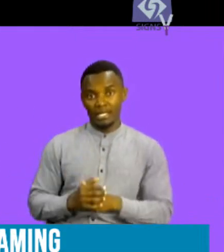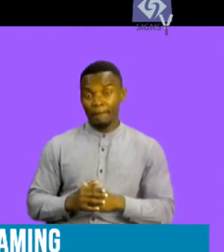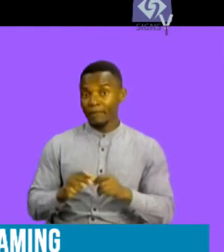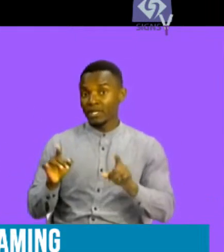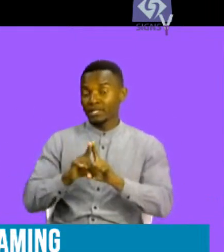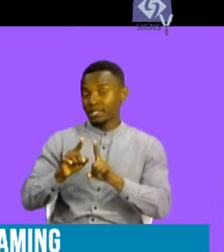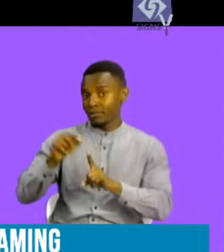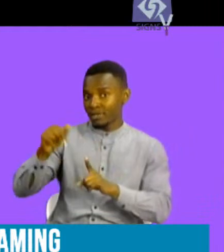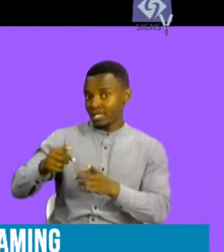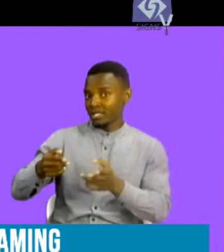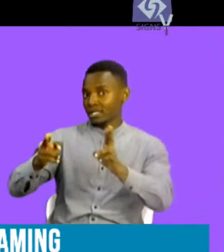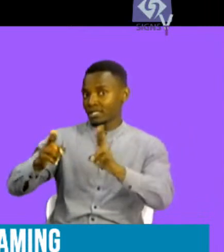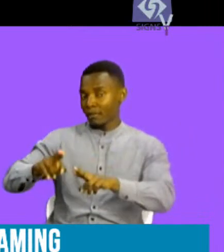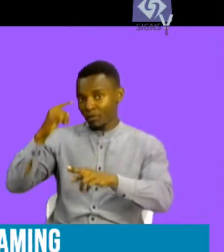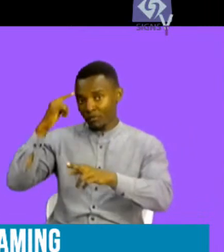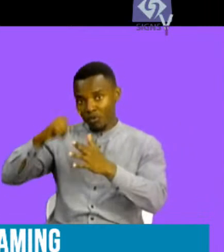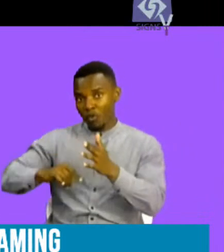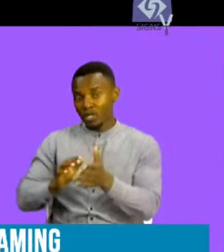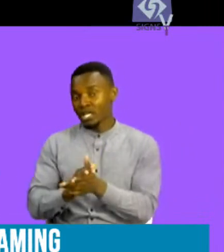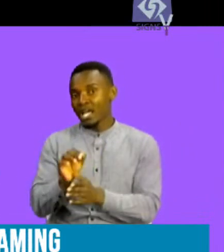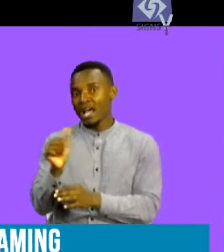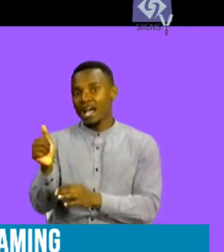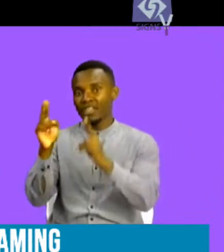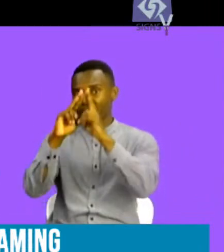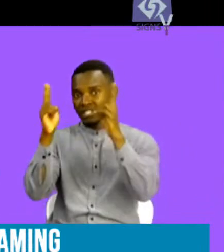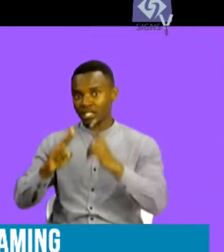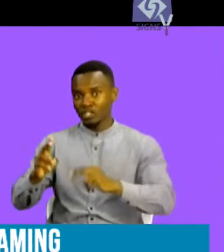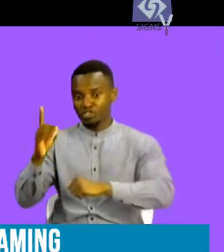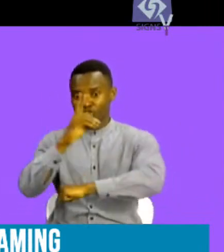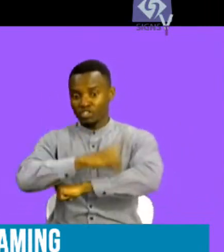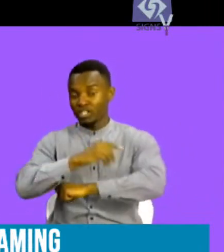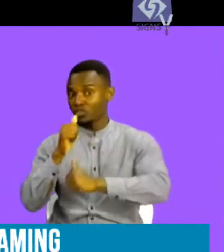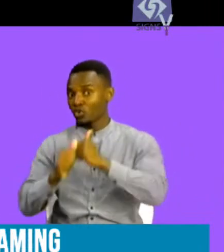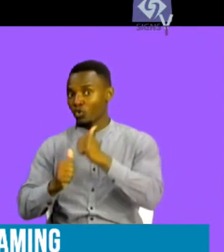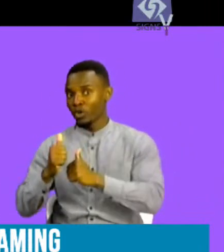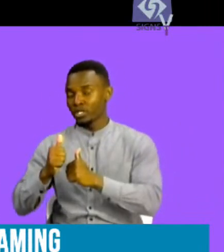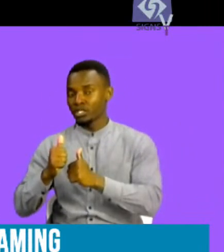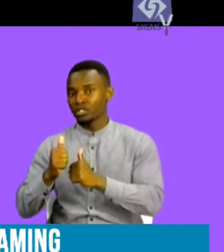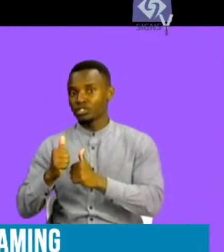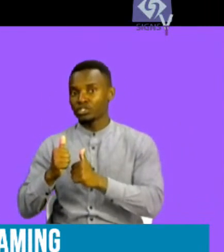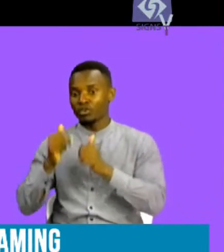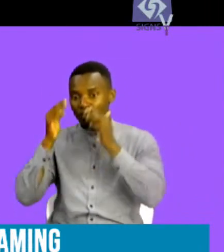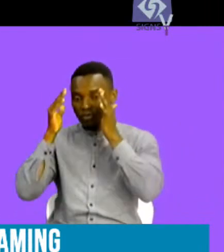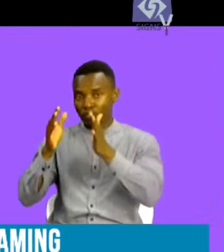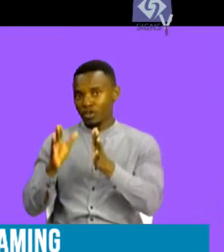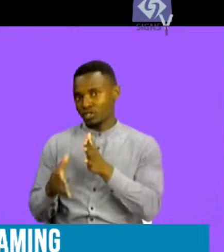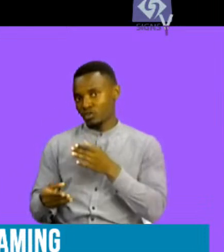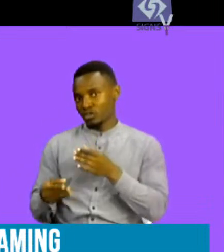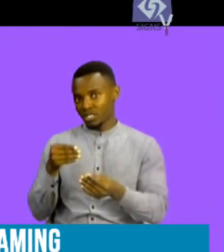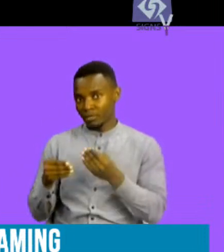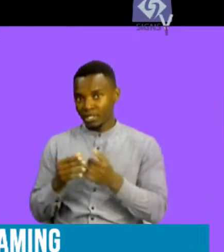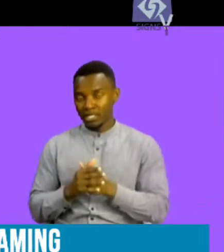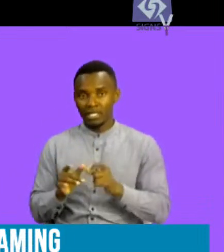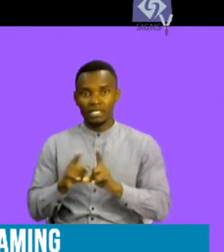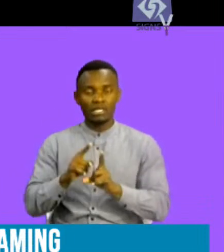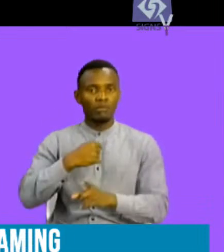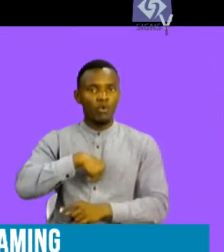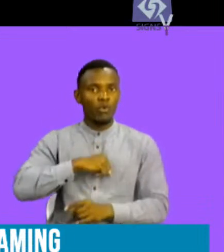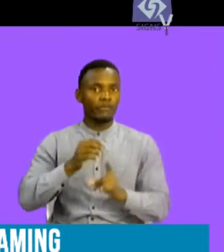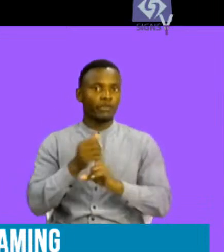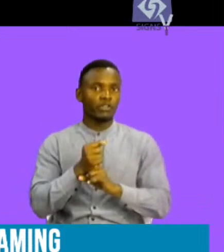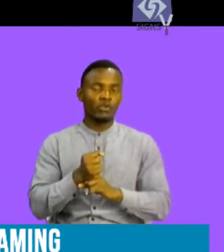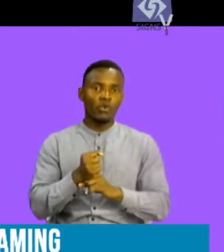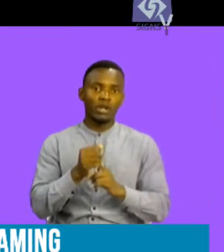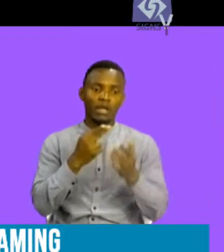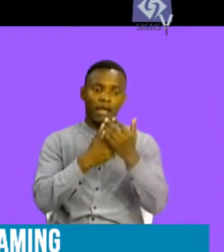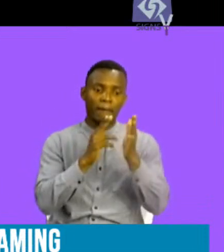other international and national days related to disabilities. We have also been able to get partners come and support other activities.